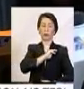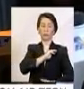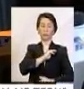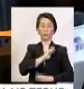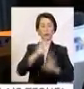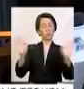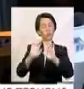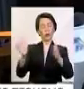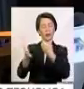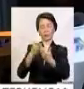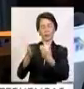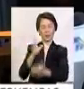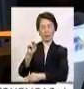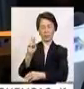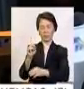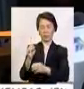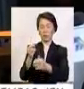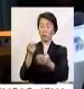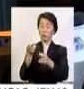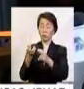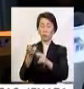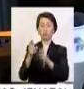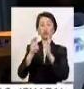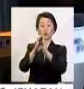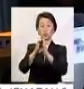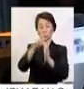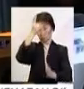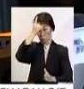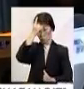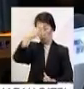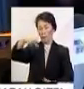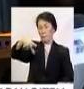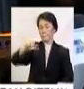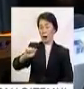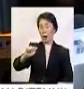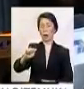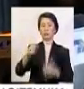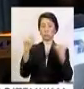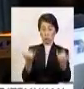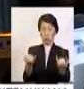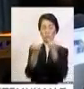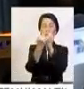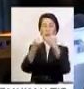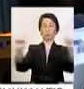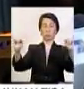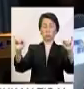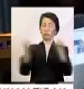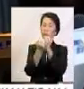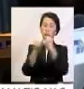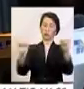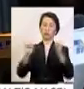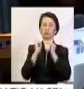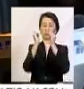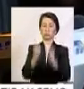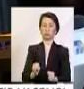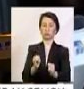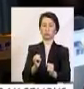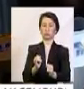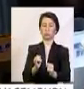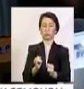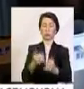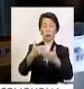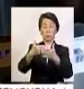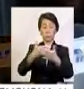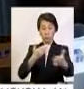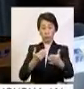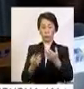to be easy. For example, Datuk Mustafa was an independent, became an independent for some time before